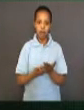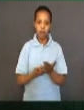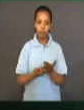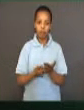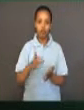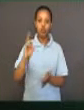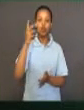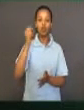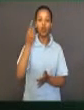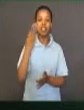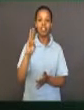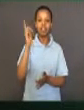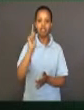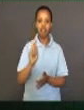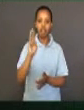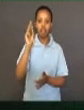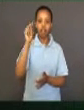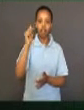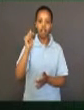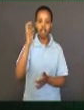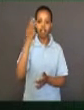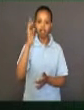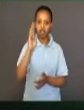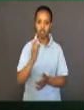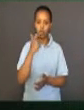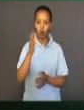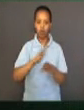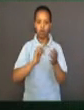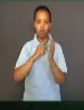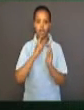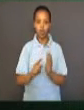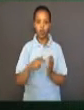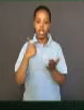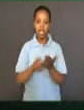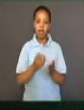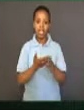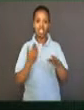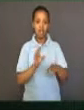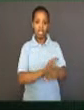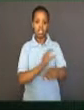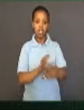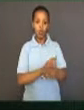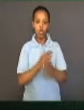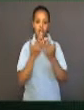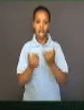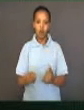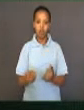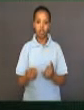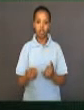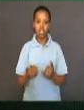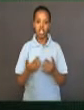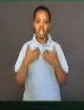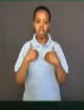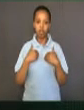photosynthesis. The coacervates went through a process that was similar to this.